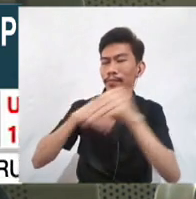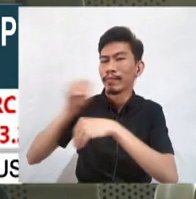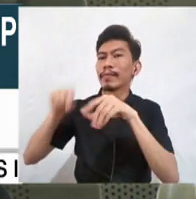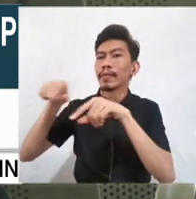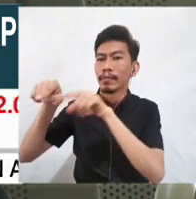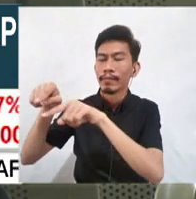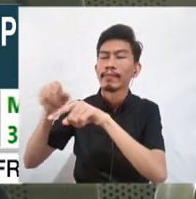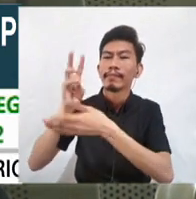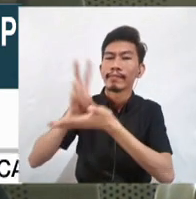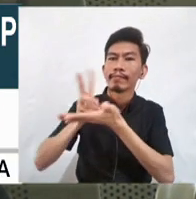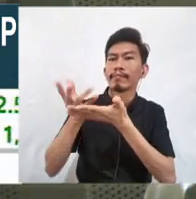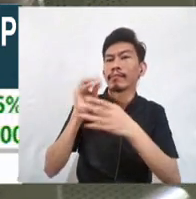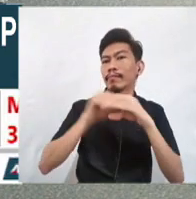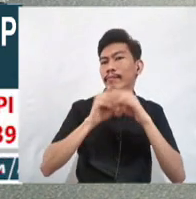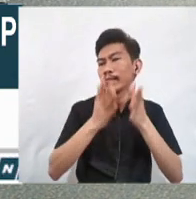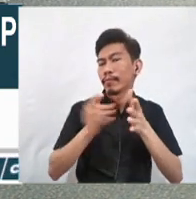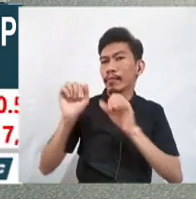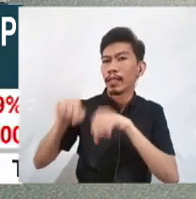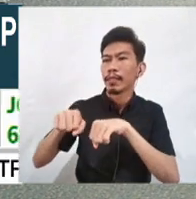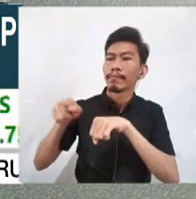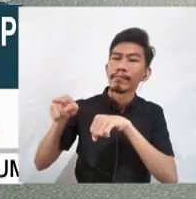can work, live, learn, and play.